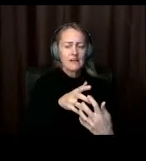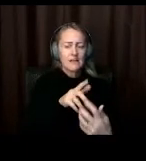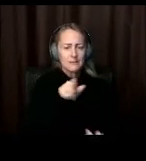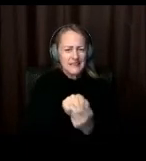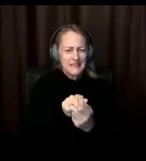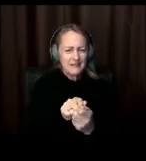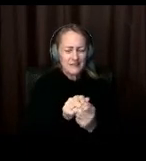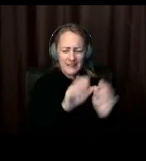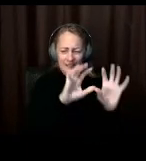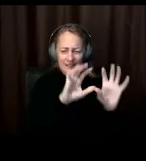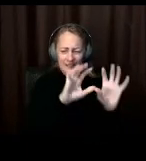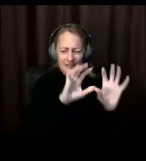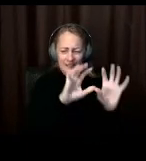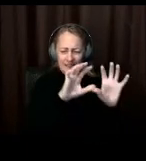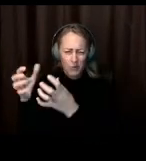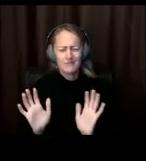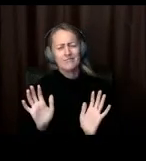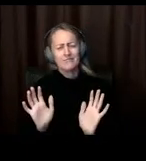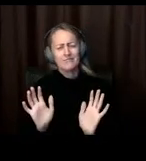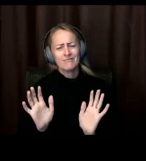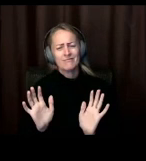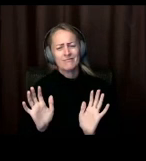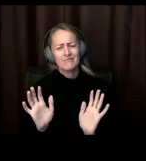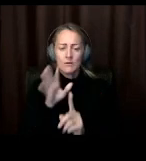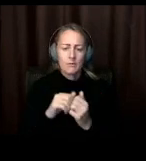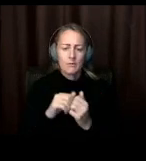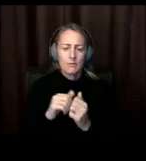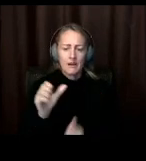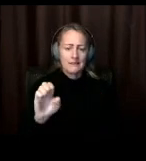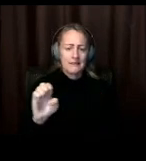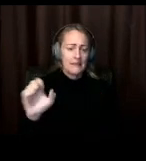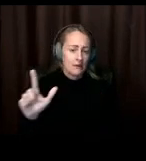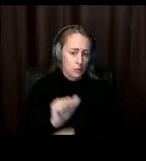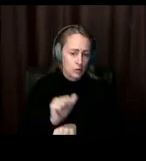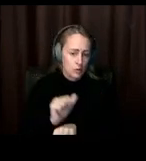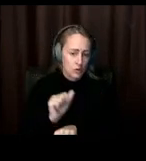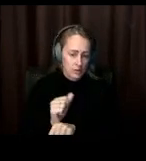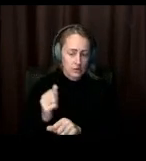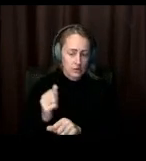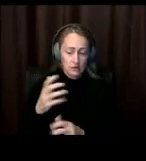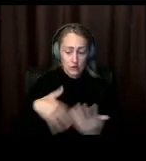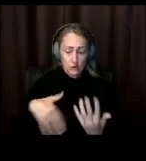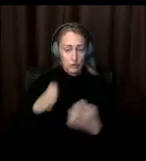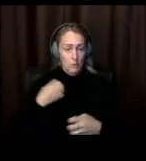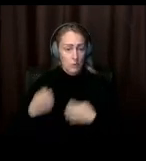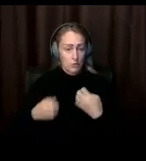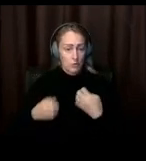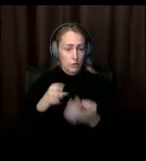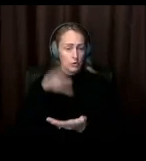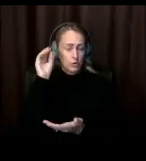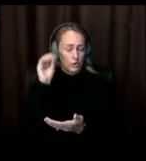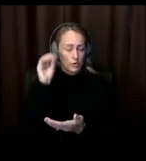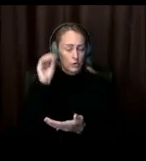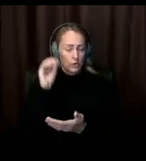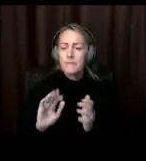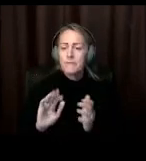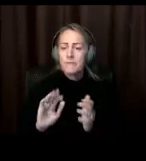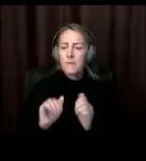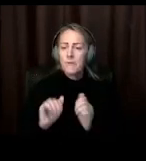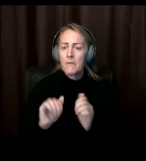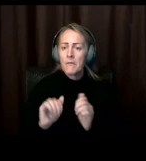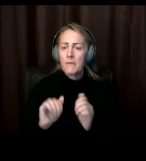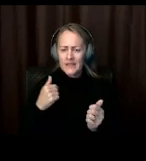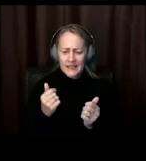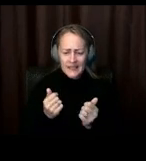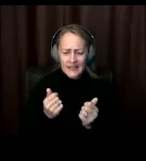important when we're thinking about that SEL work that Ray talked about earlier, that we are thinking, how do we weave through the